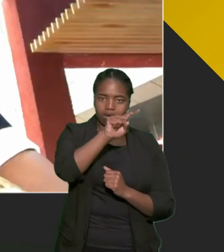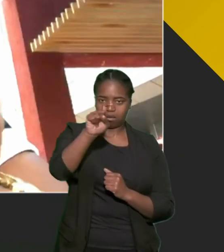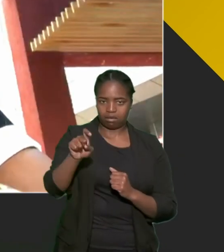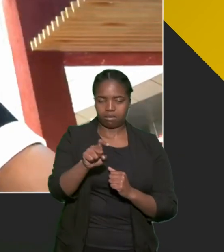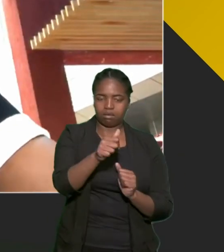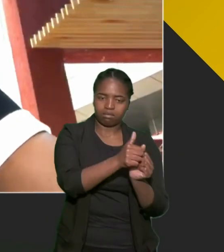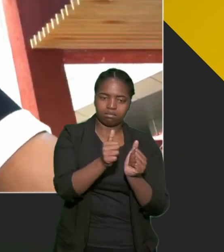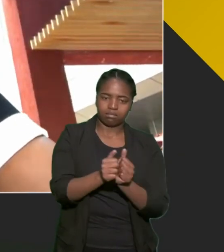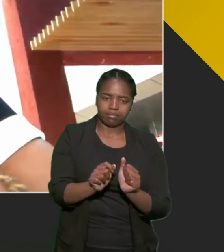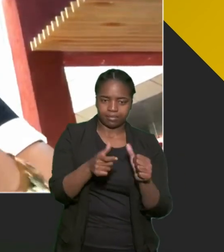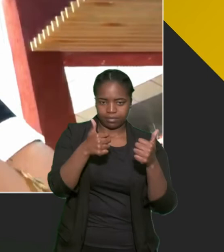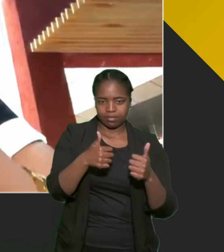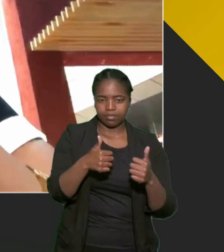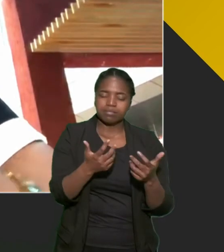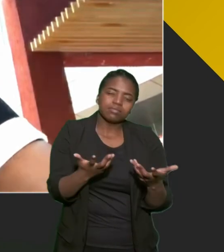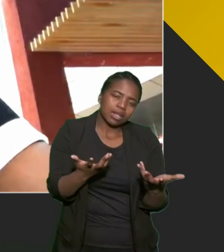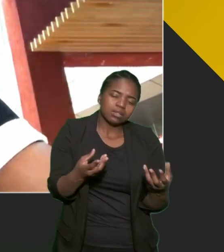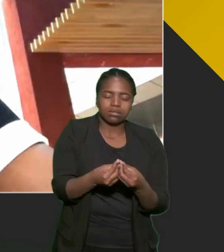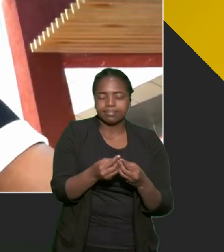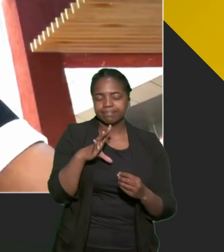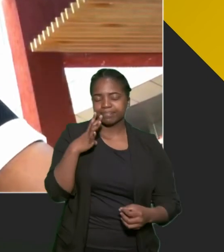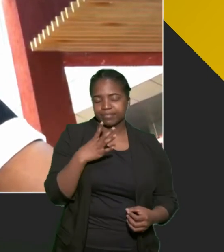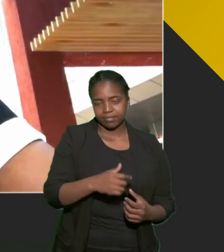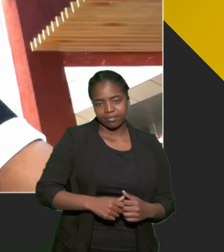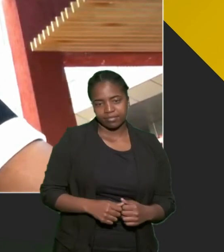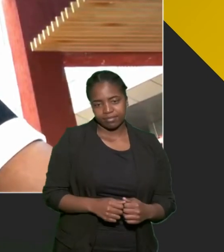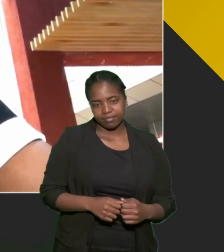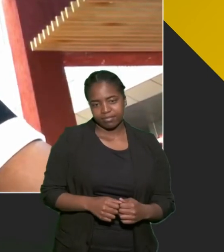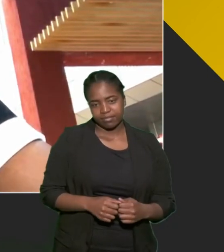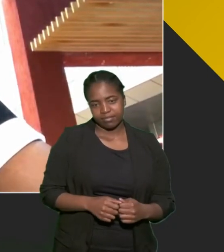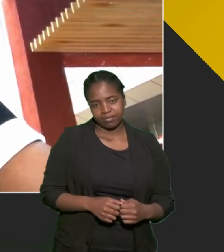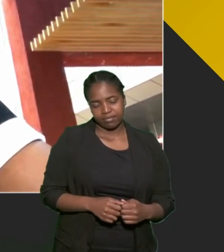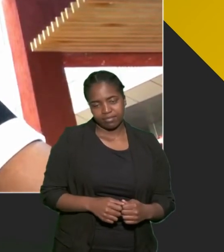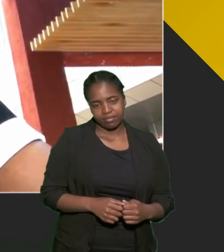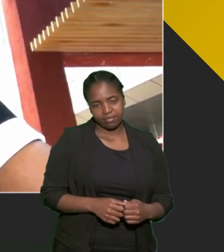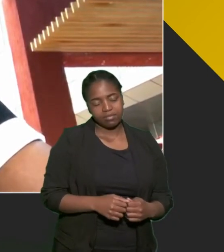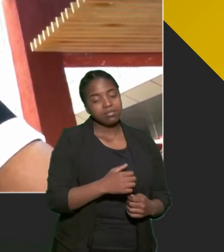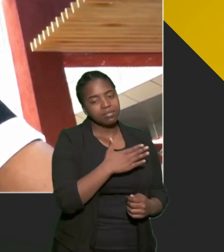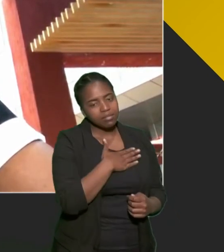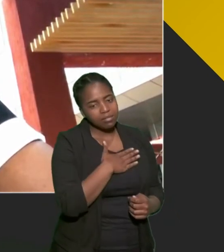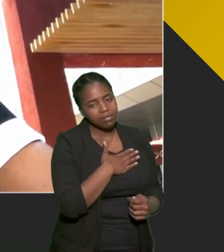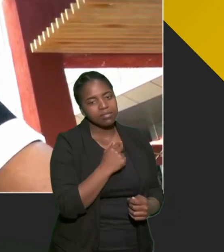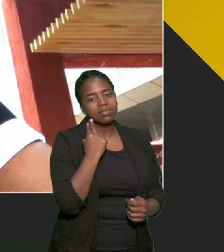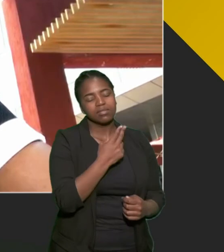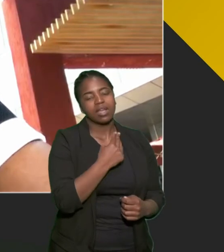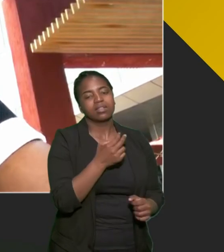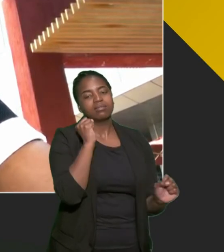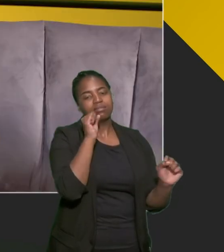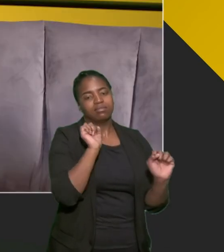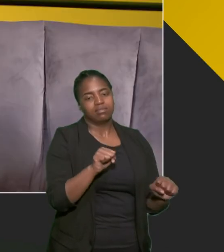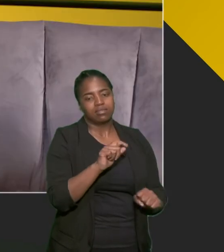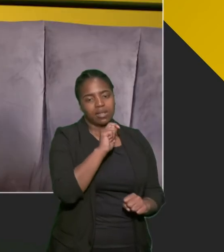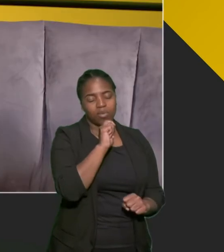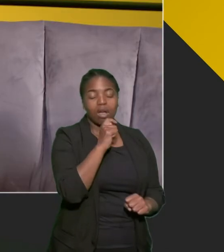So that's pretty much it. Yeah. So, what a pleasure to be able to be speaking to you this morning. I mean, it's